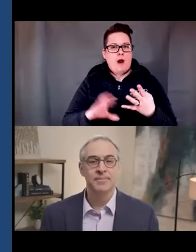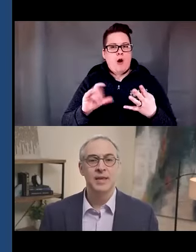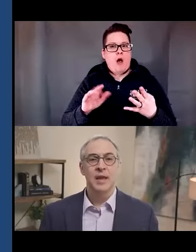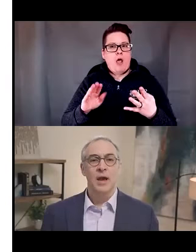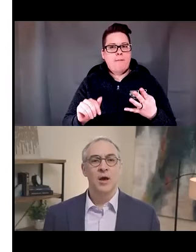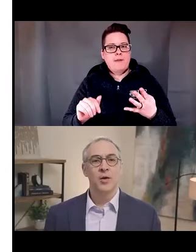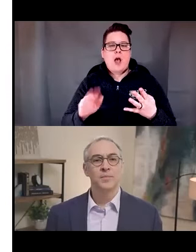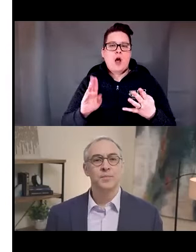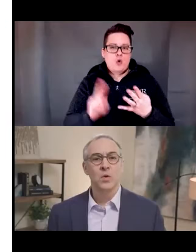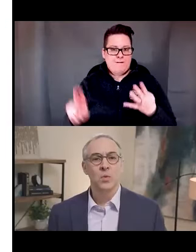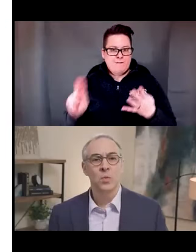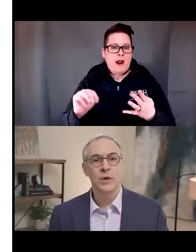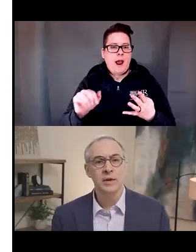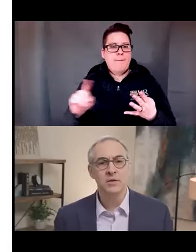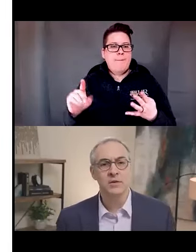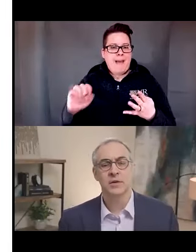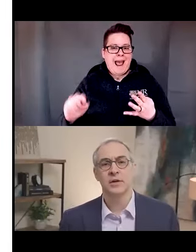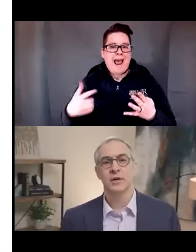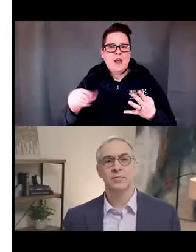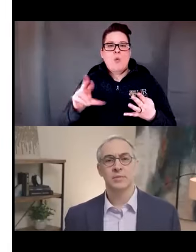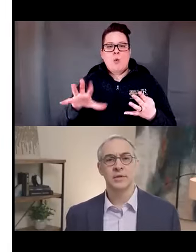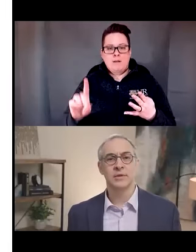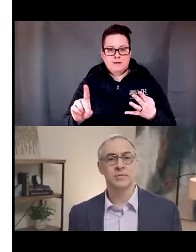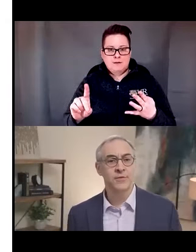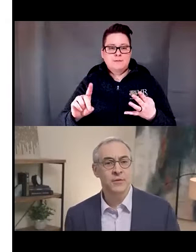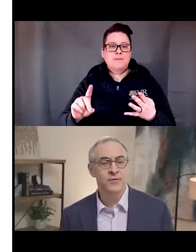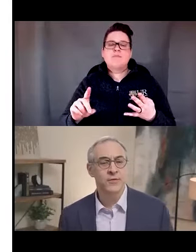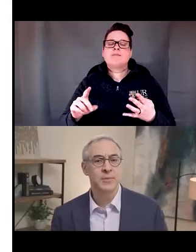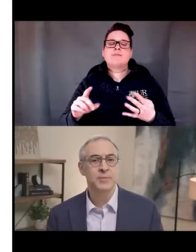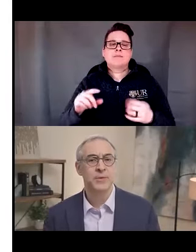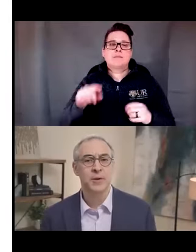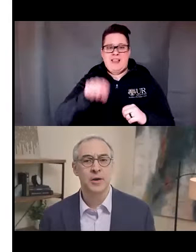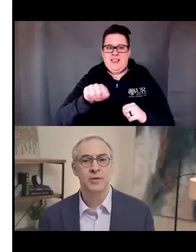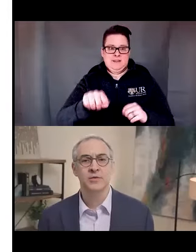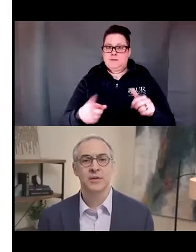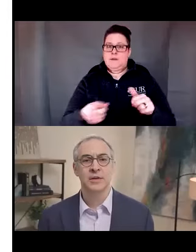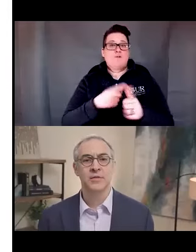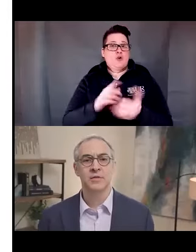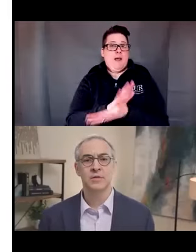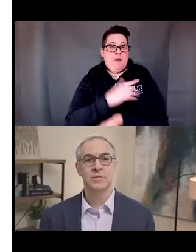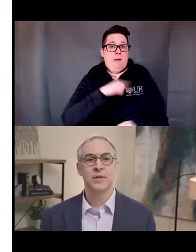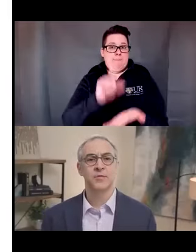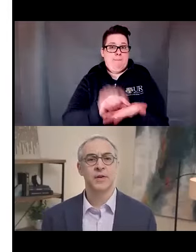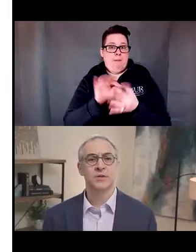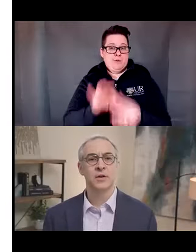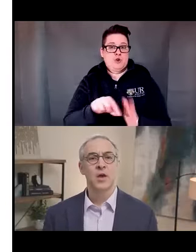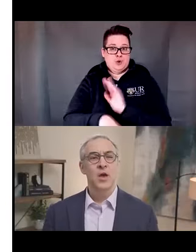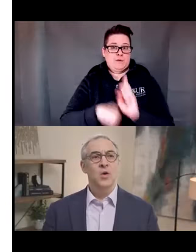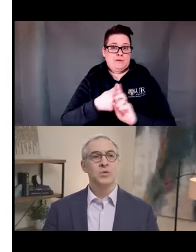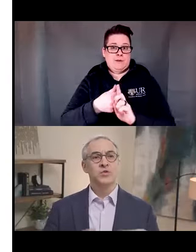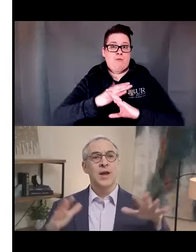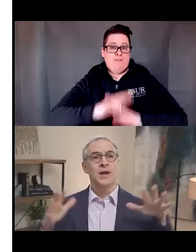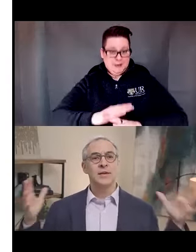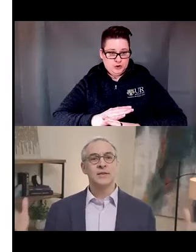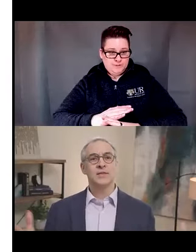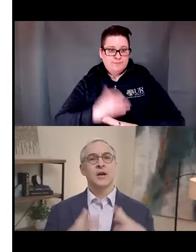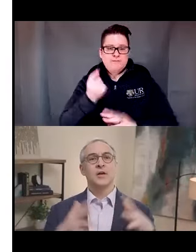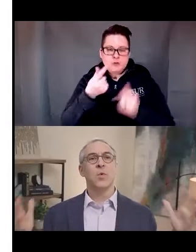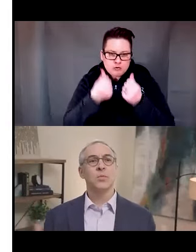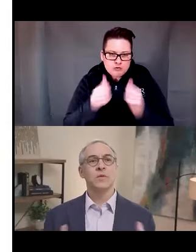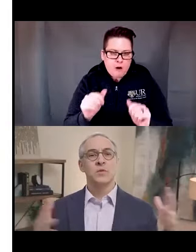Gould. We undertook, that's the first paper I published related to suicide prevention, was trying to